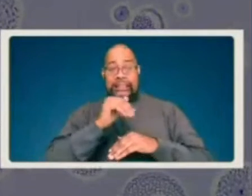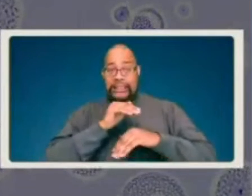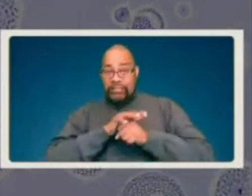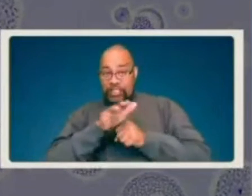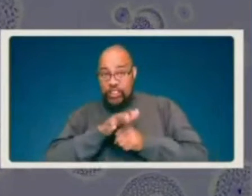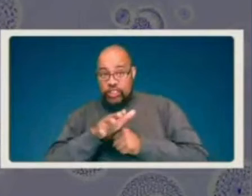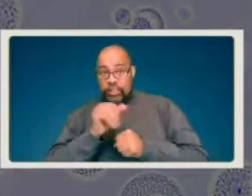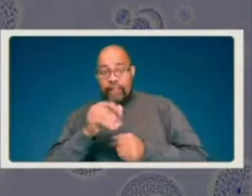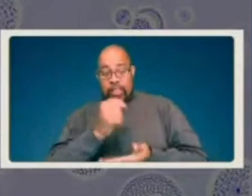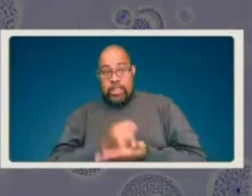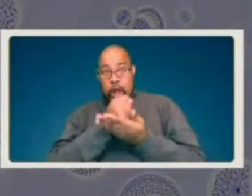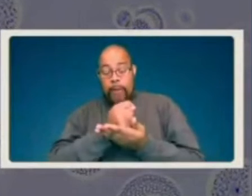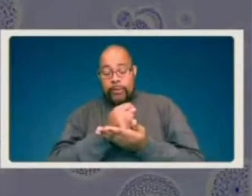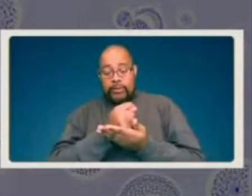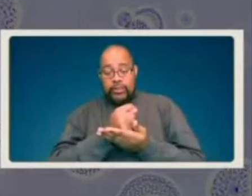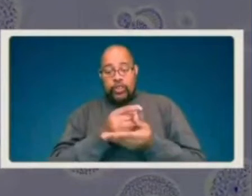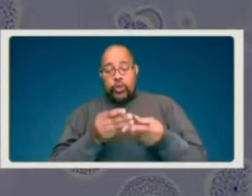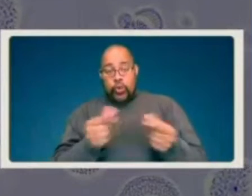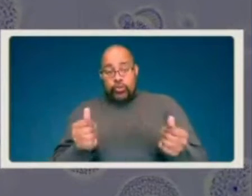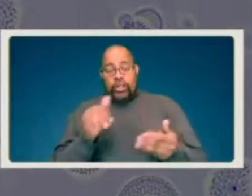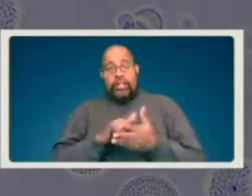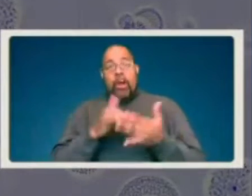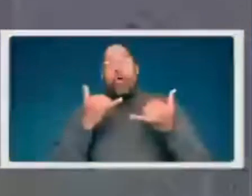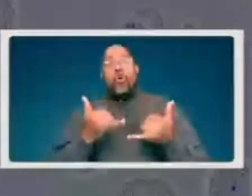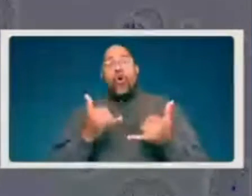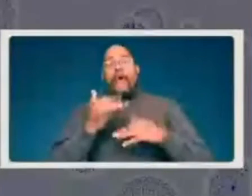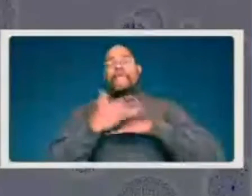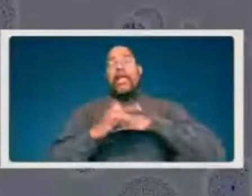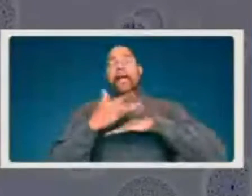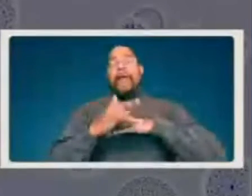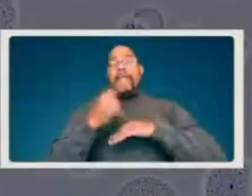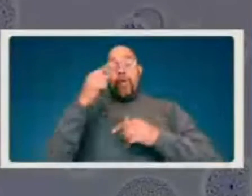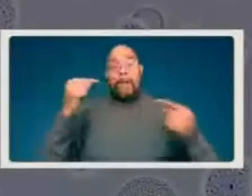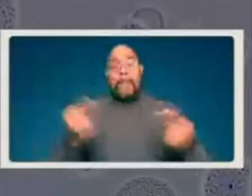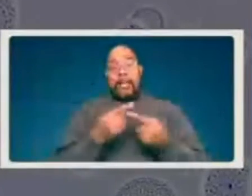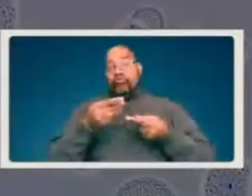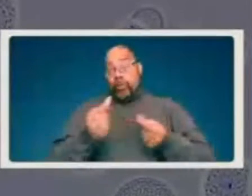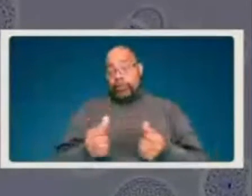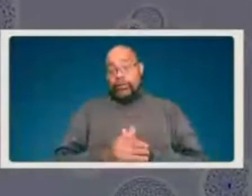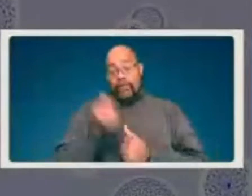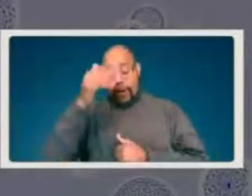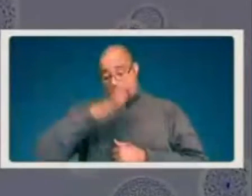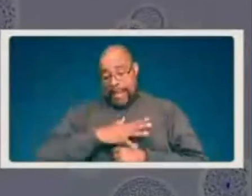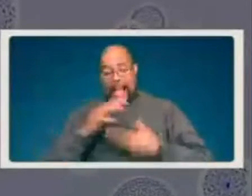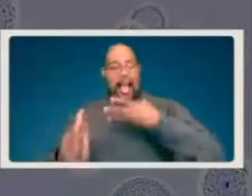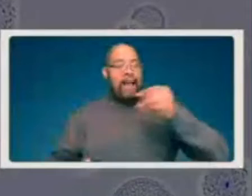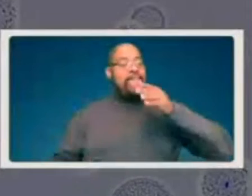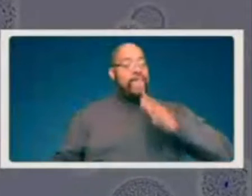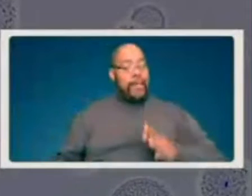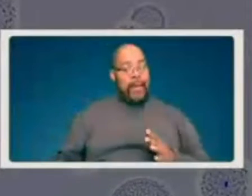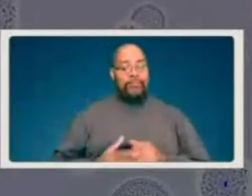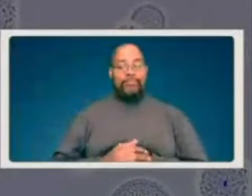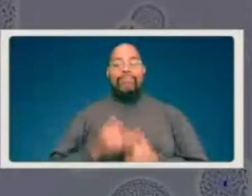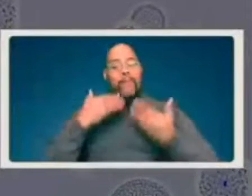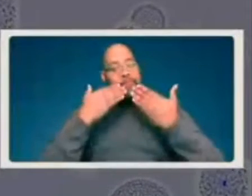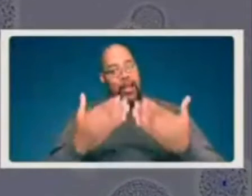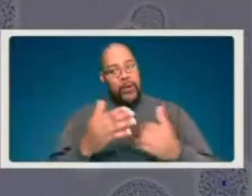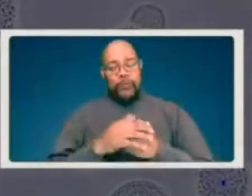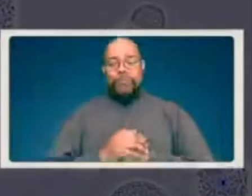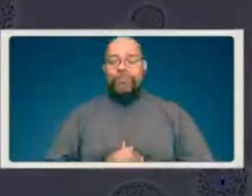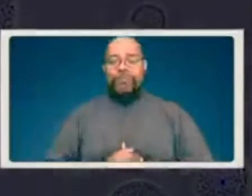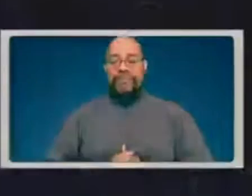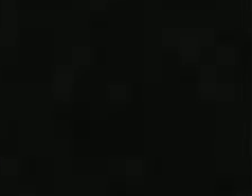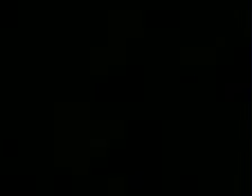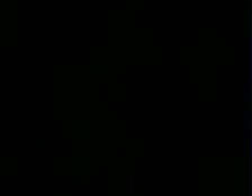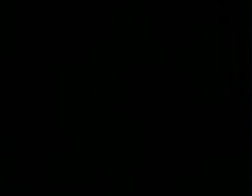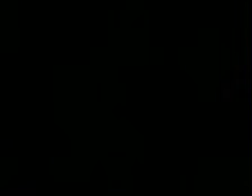the insufficiency of therapeutic solutions that are currently available for pain treatment for male and females. I